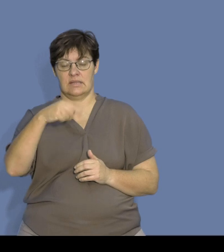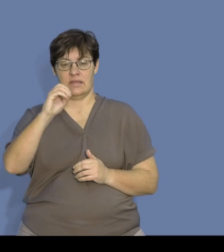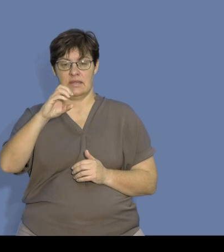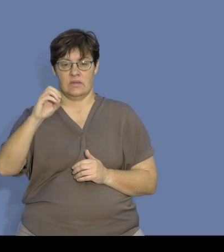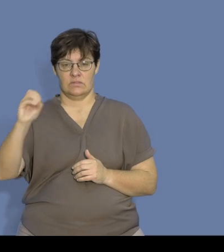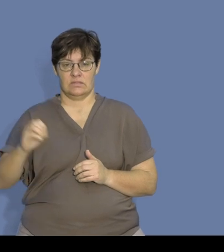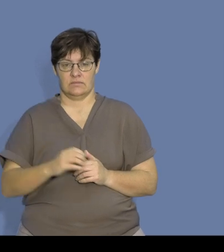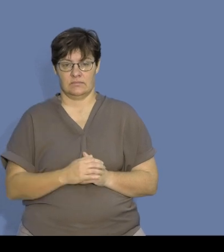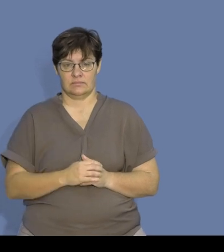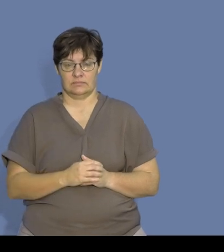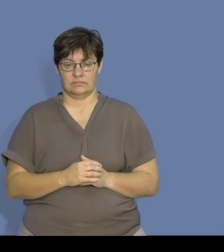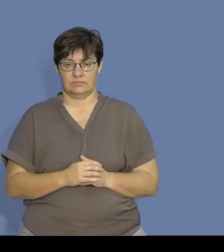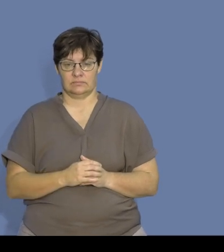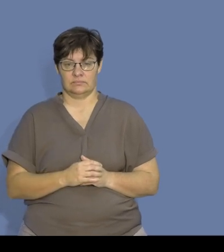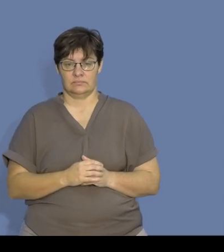360,000.